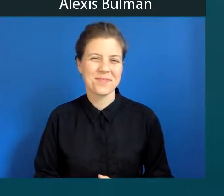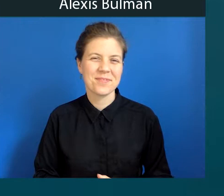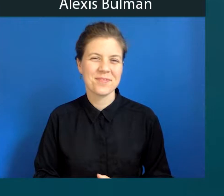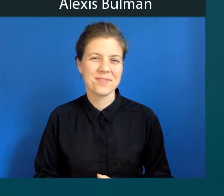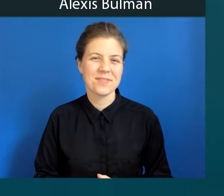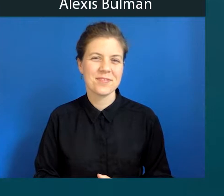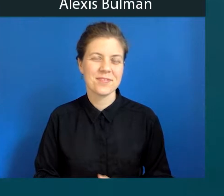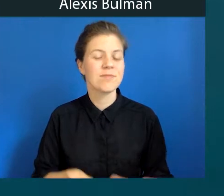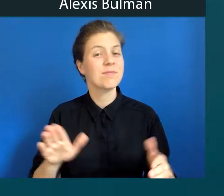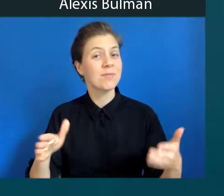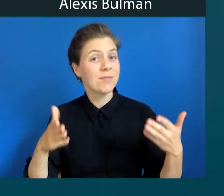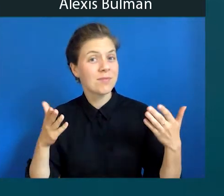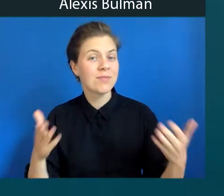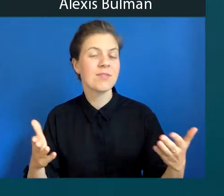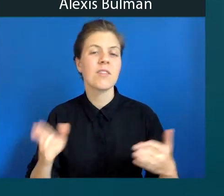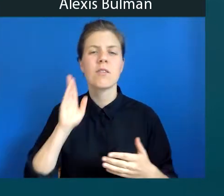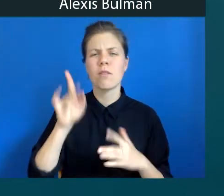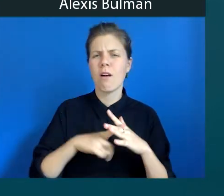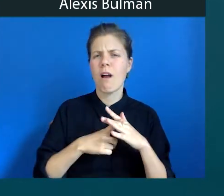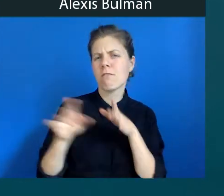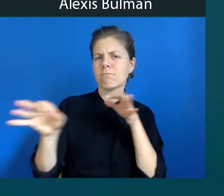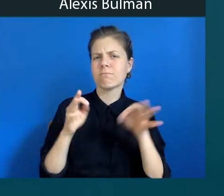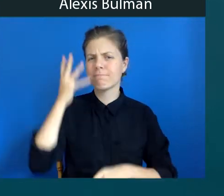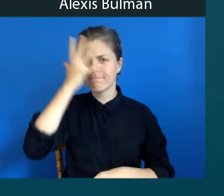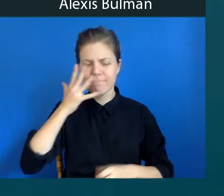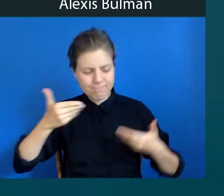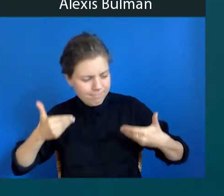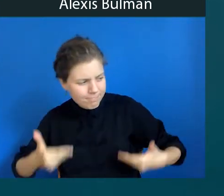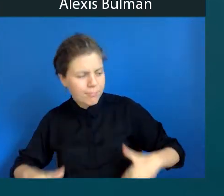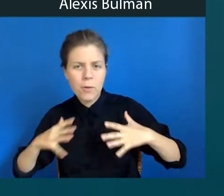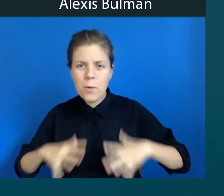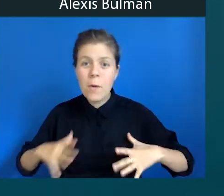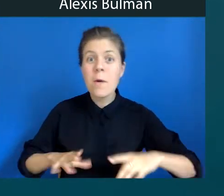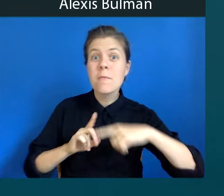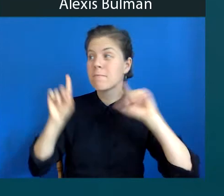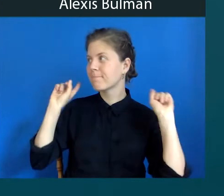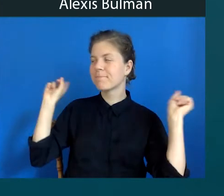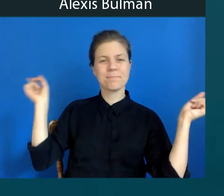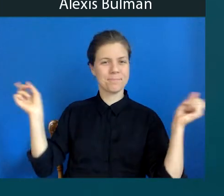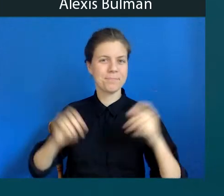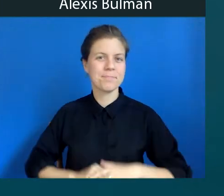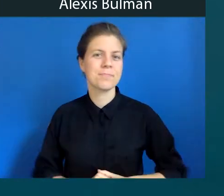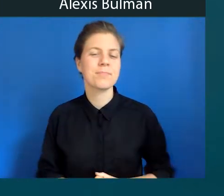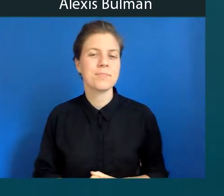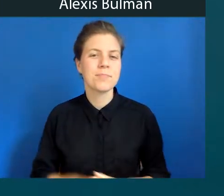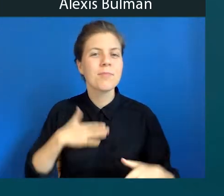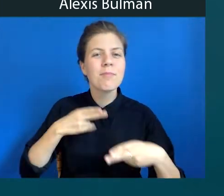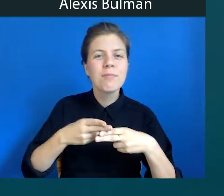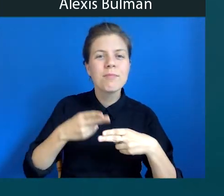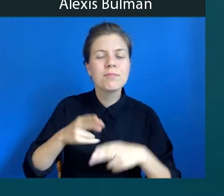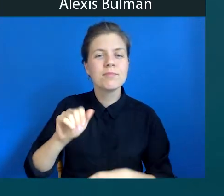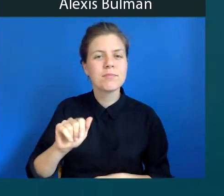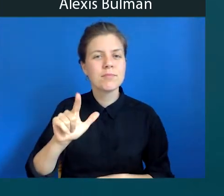I'll start out by providing a visual description of myself and the place where I am filming. My name is Alexis